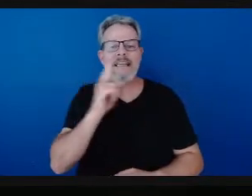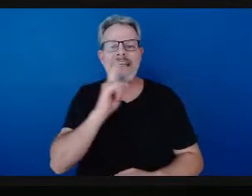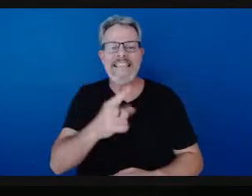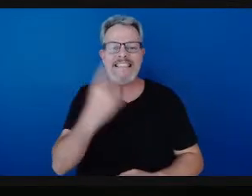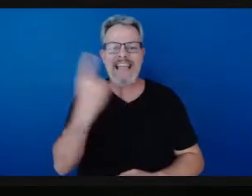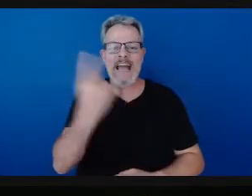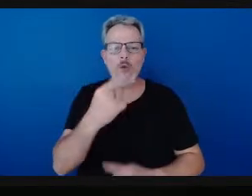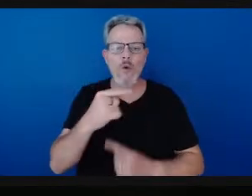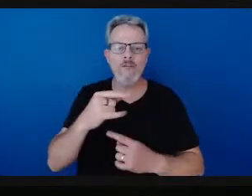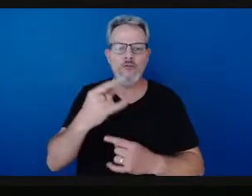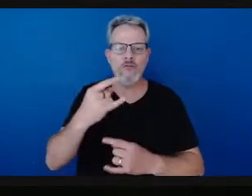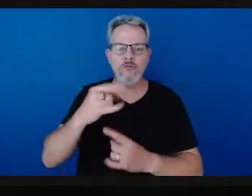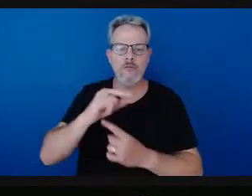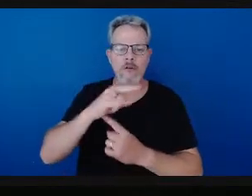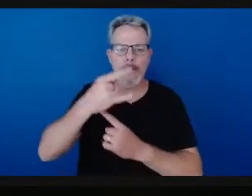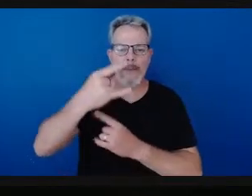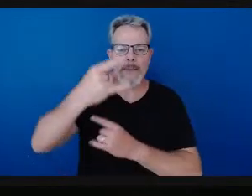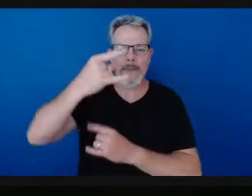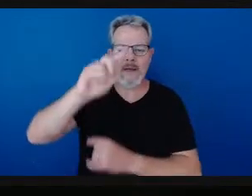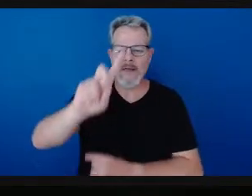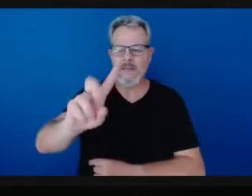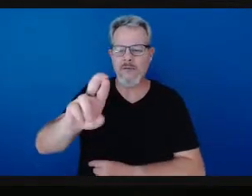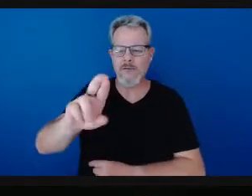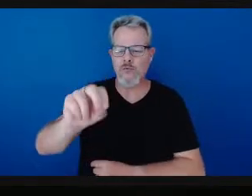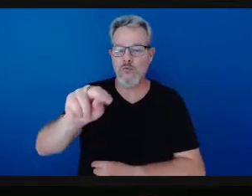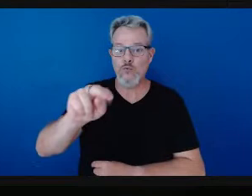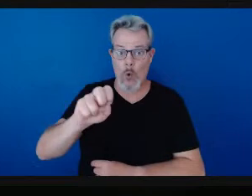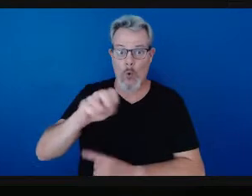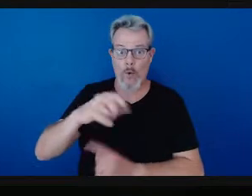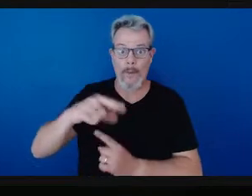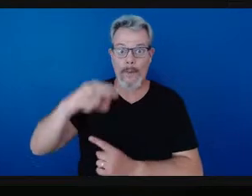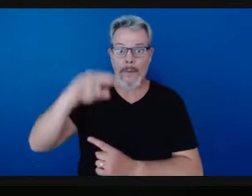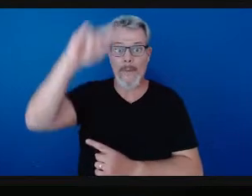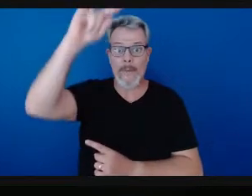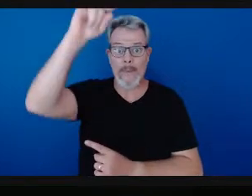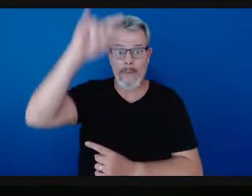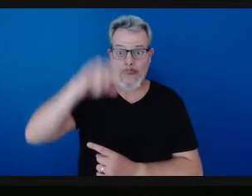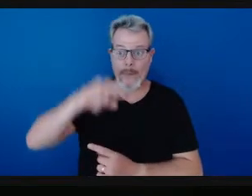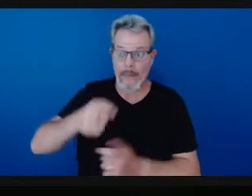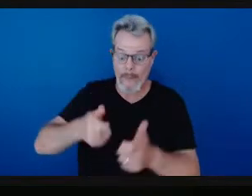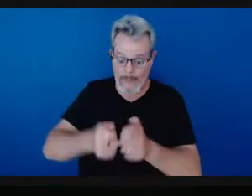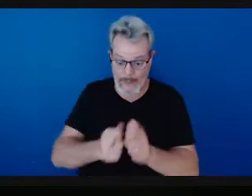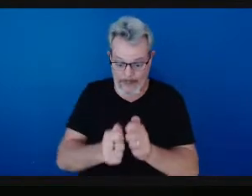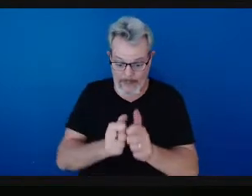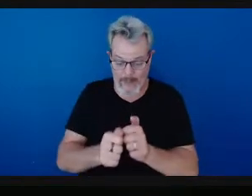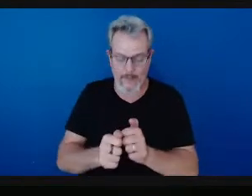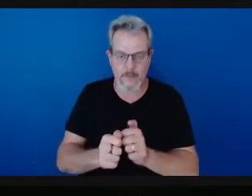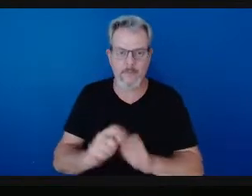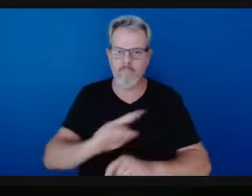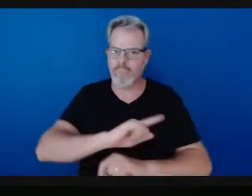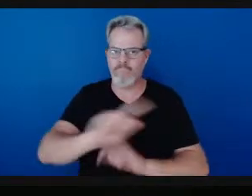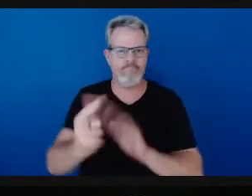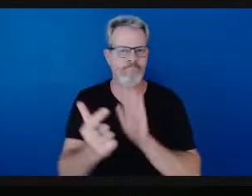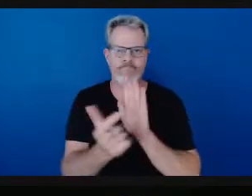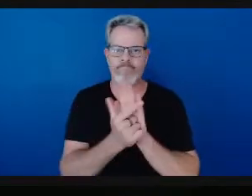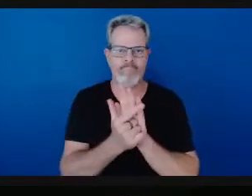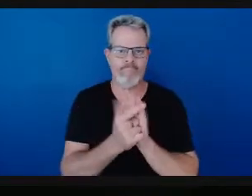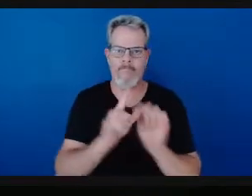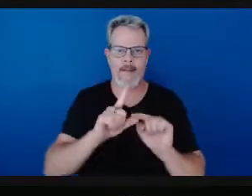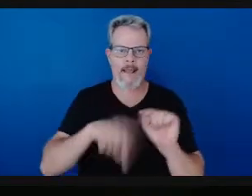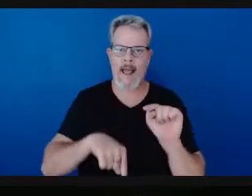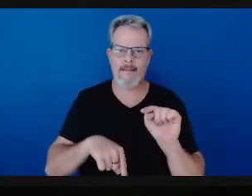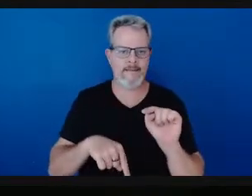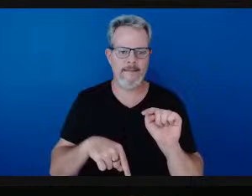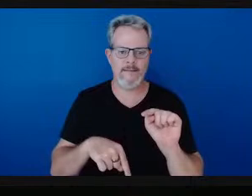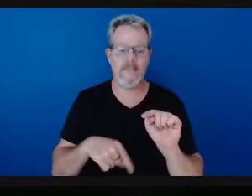drones to get filming? Drone flying is illegal in the park and enforced, so would not recommend. And no, yes, someone